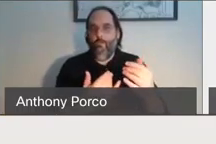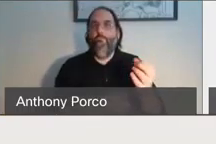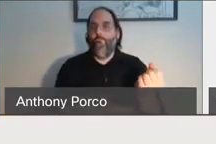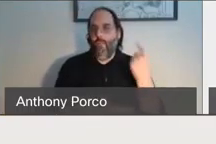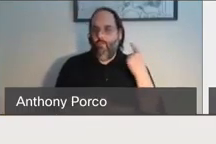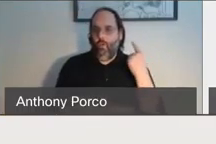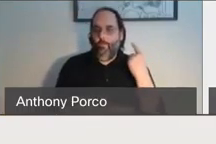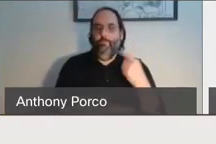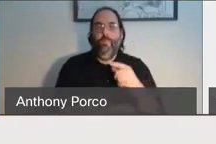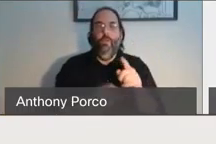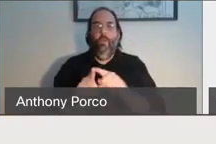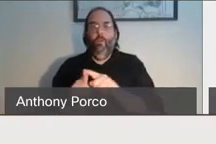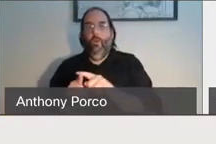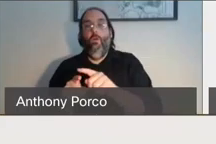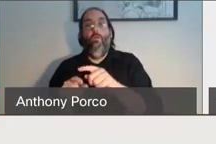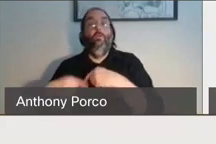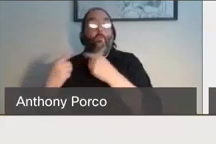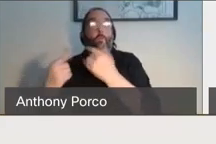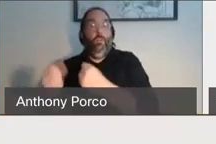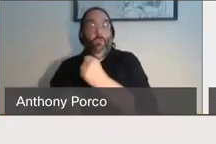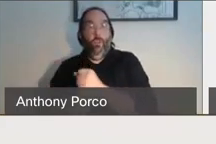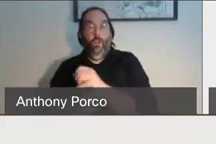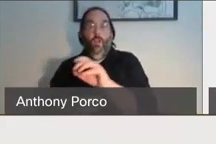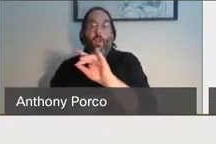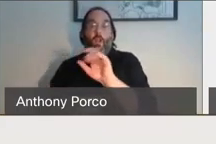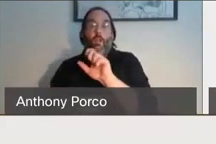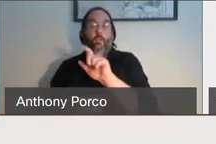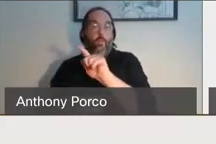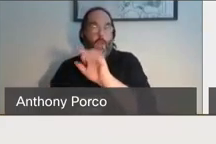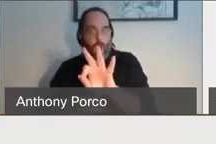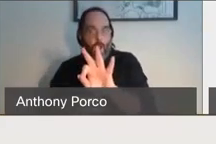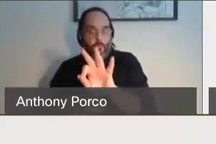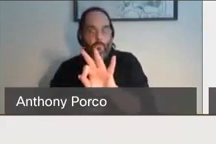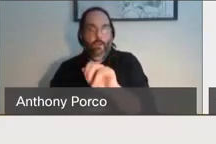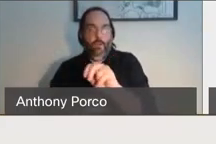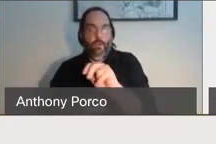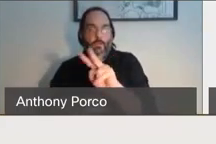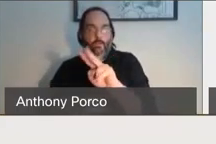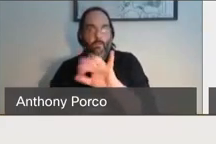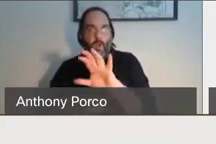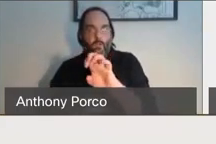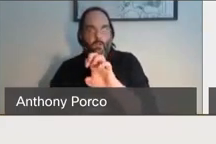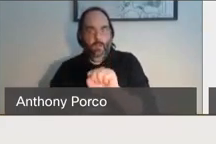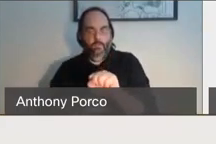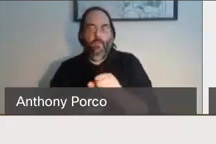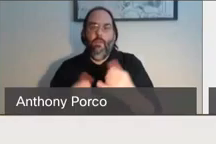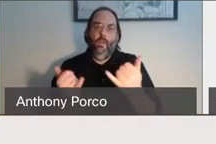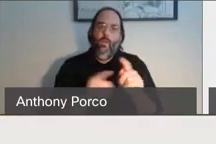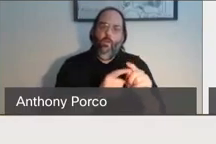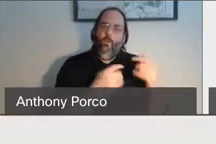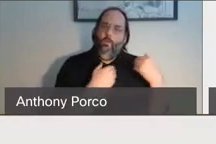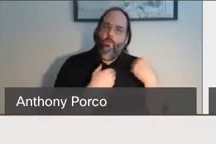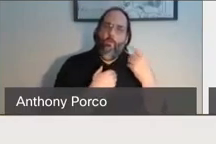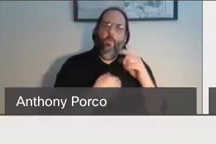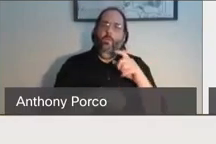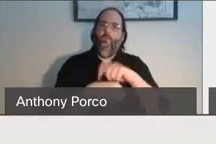and we also in FY21, now we're processing 829 invoices. Now, we also are responsible for the